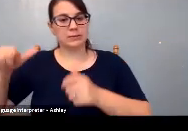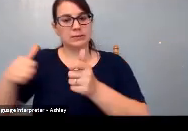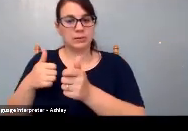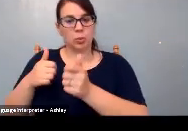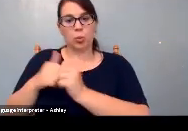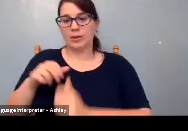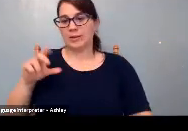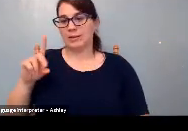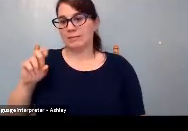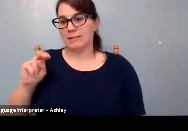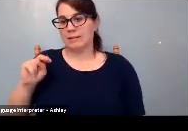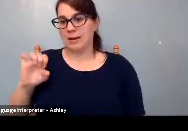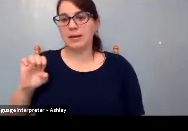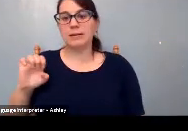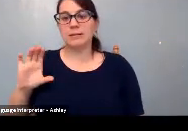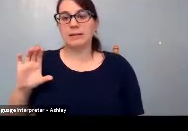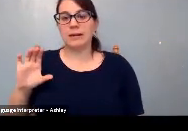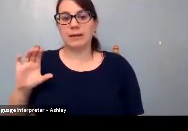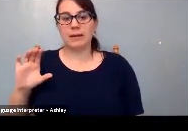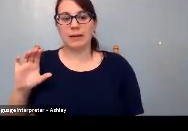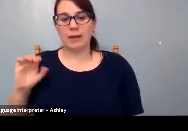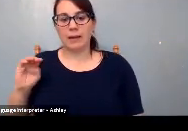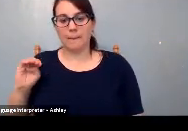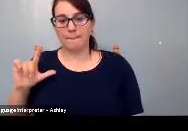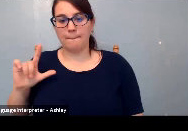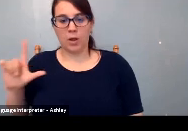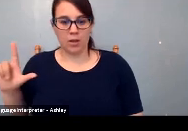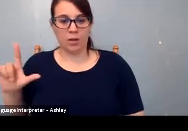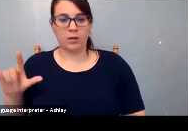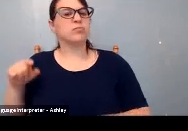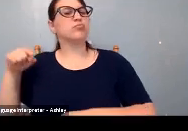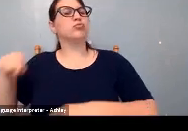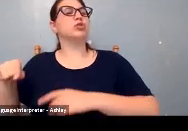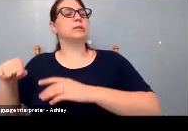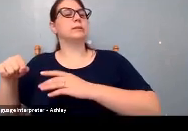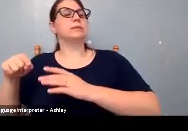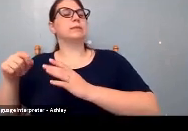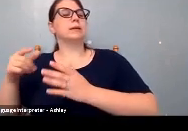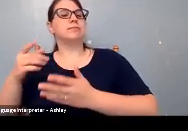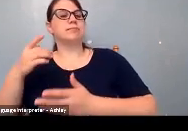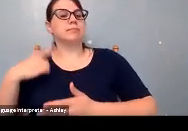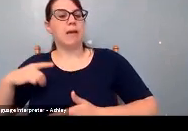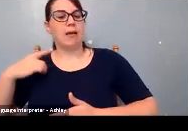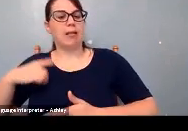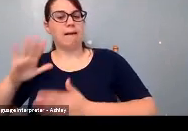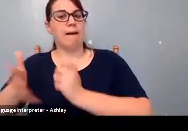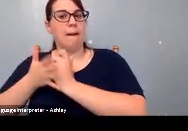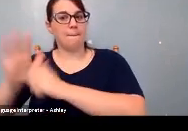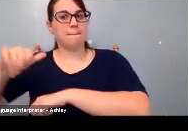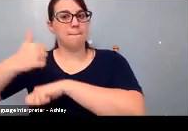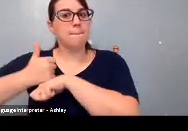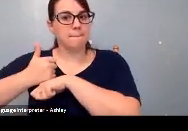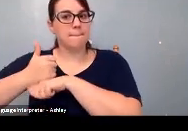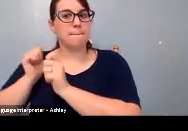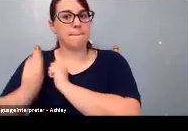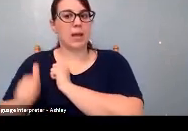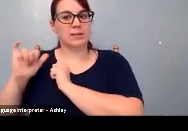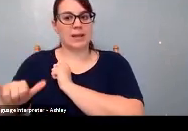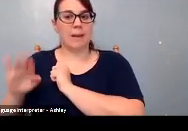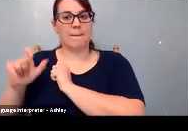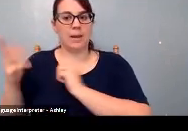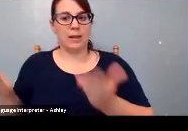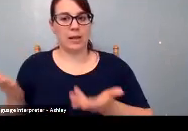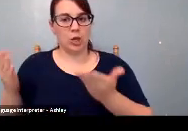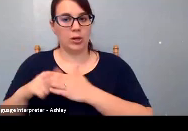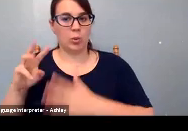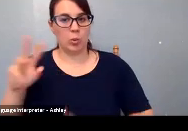Elkins. She was the lead sponsor of the legislation and instrumental in getting the legislation passed in West Virginia. And